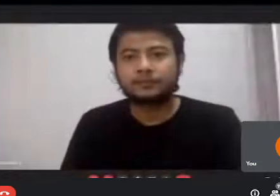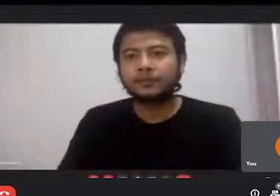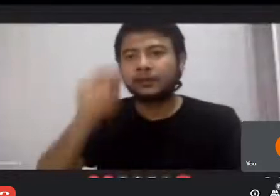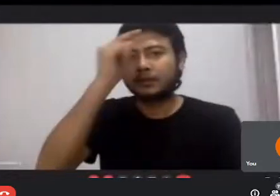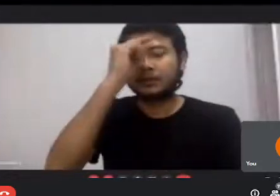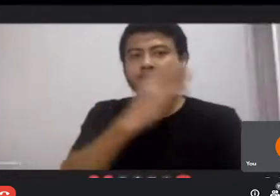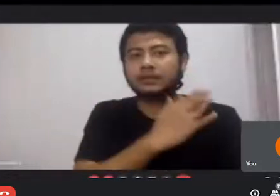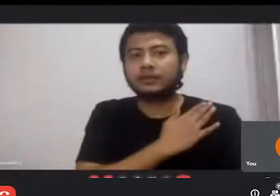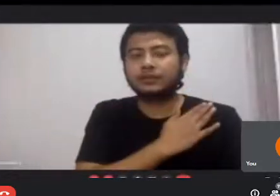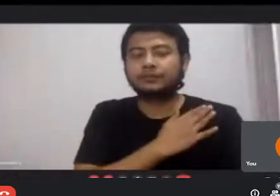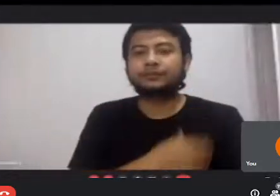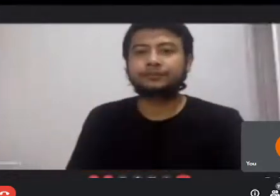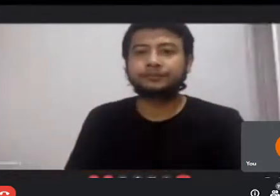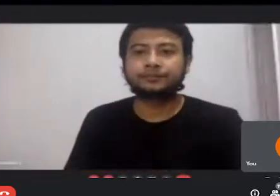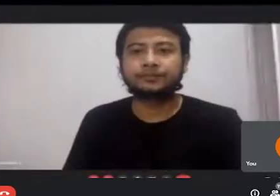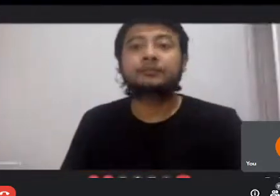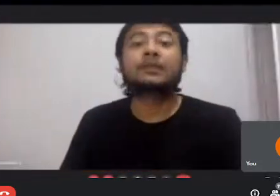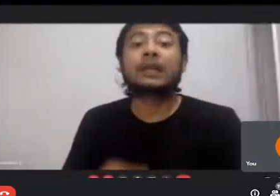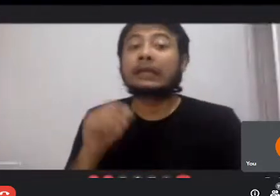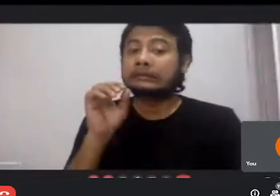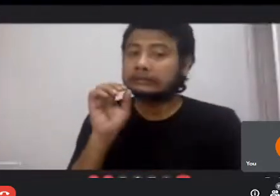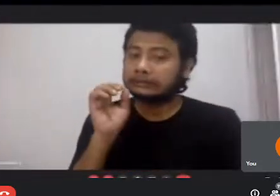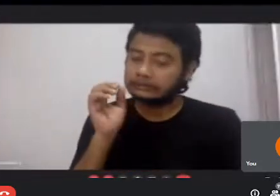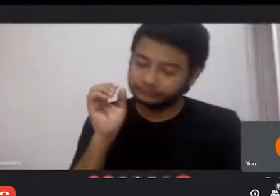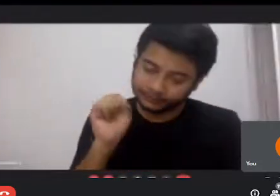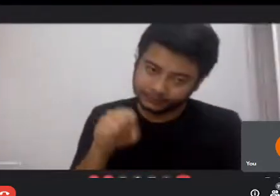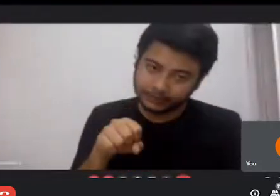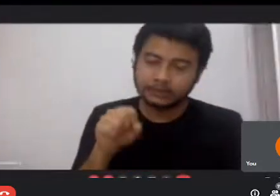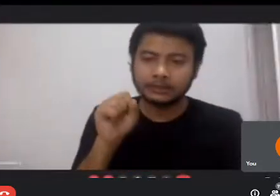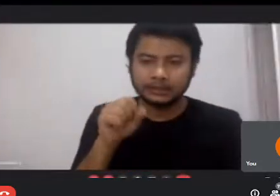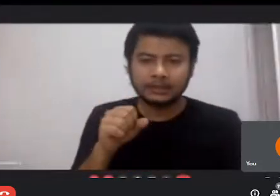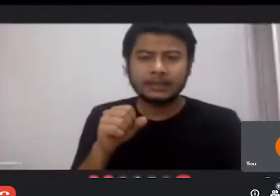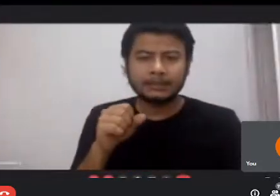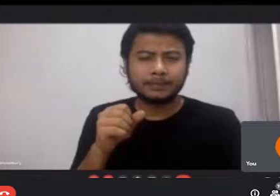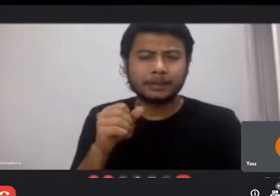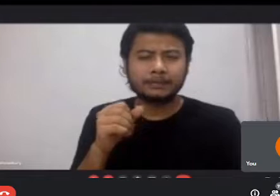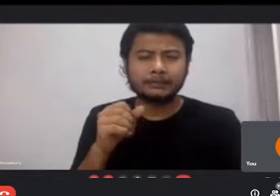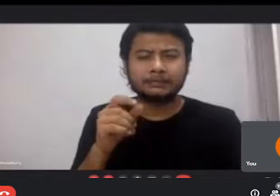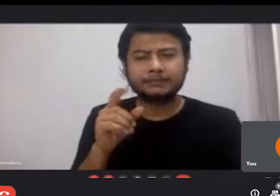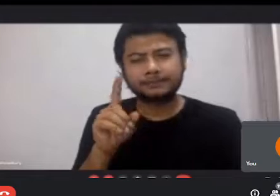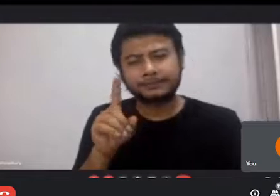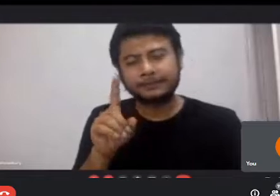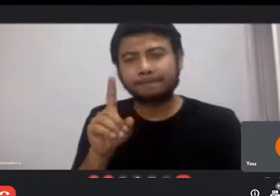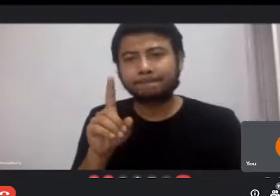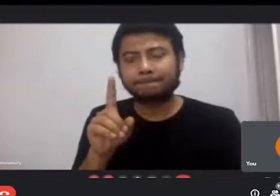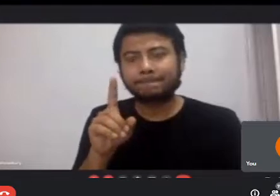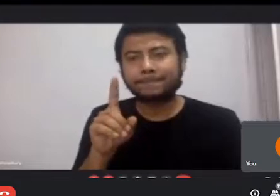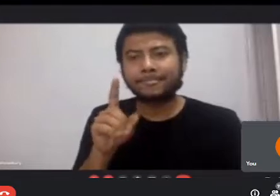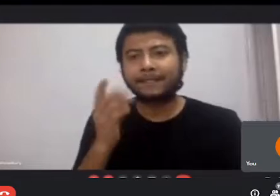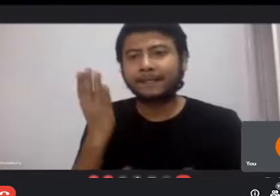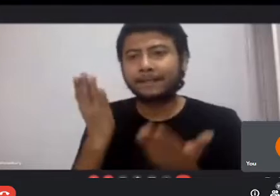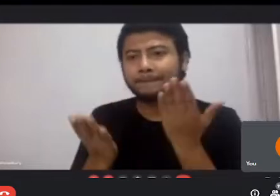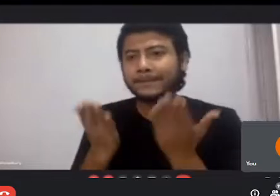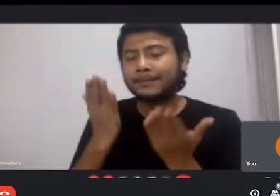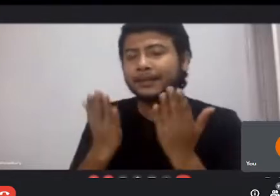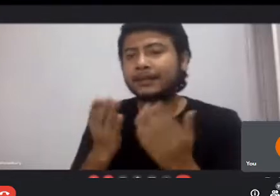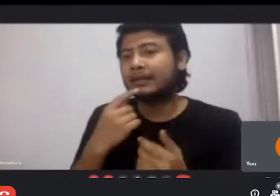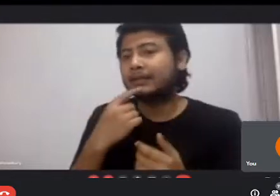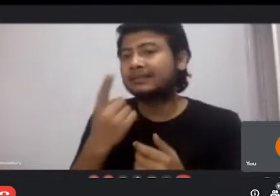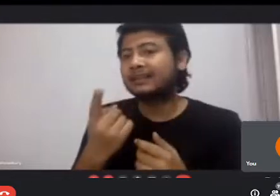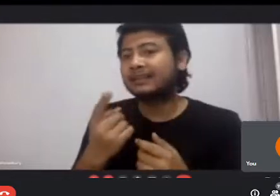Actually, I think we should probably say that campaign for literacy and deaf people